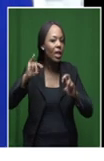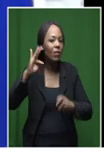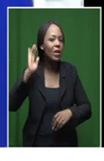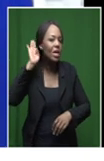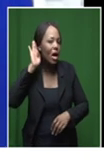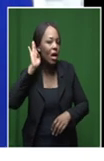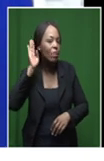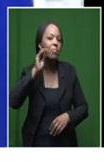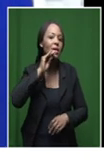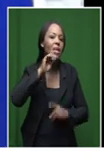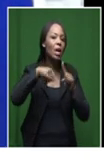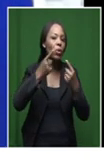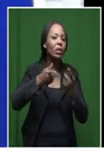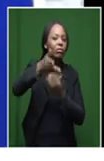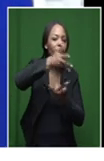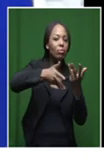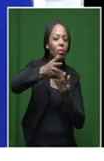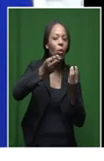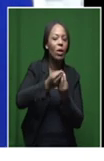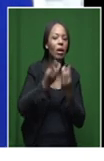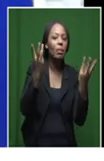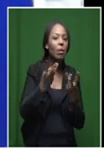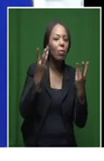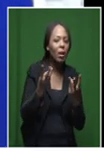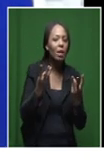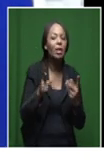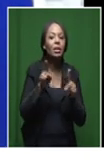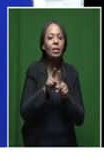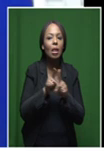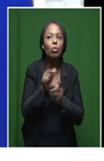really interact with the world around you. Make sure that you're not socially